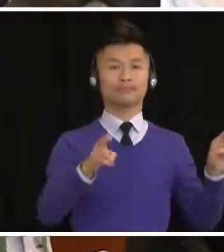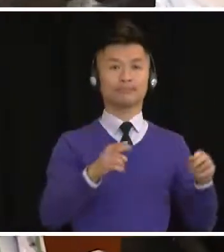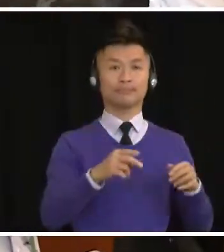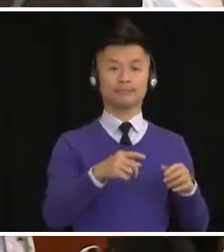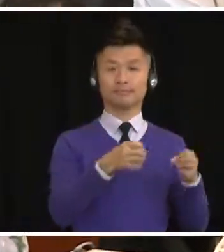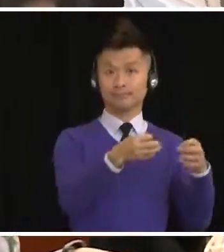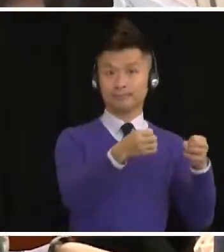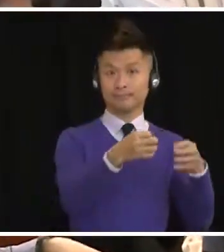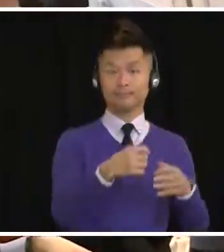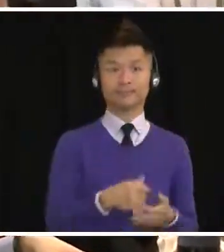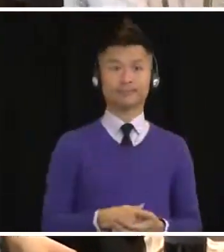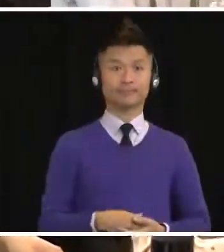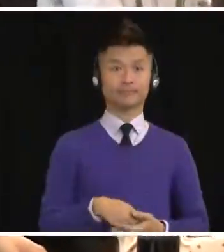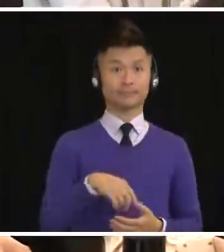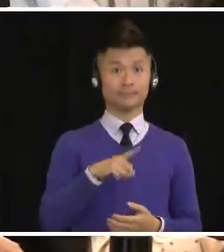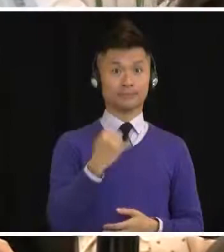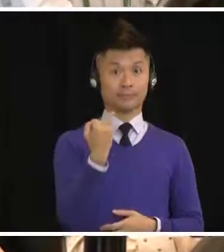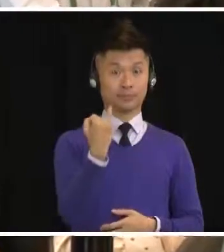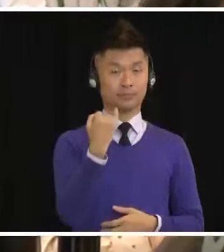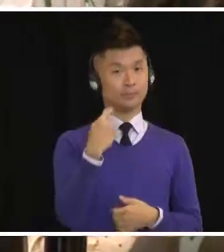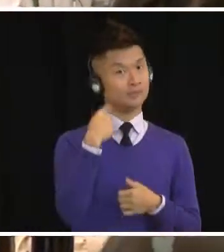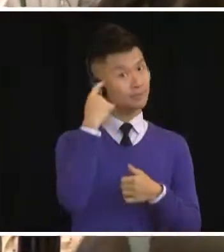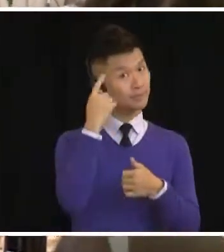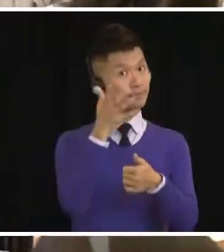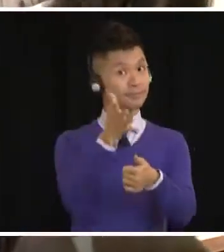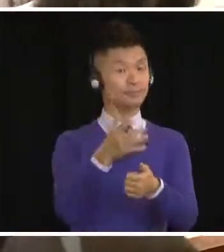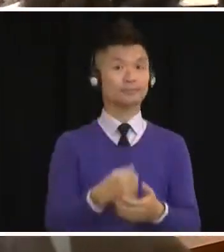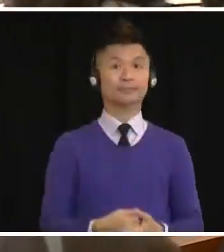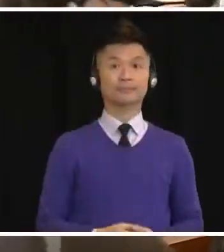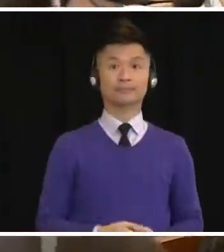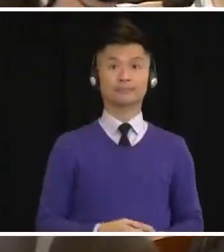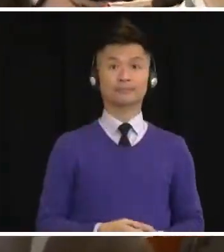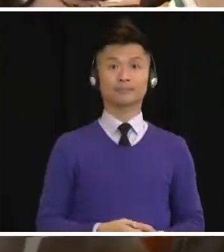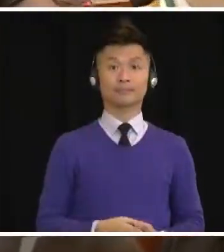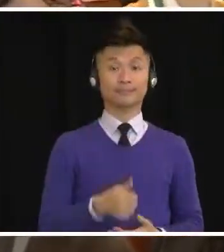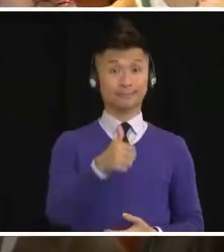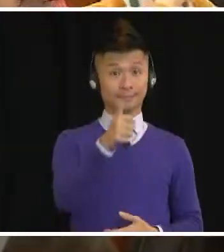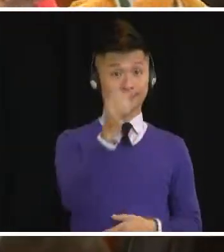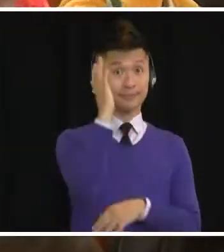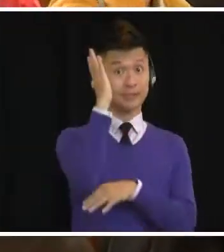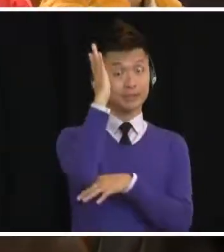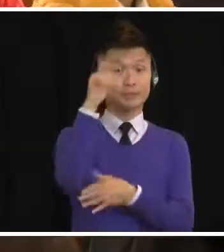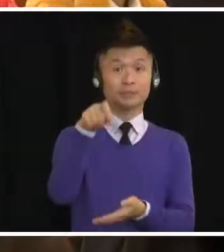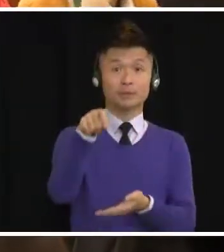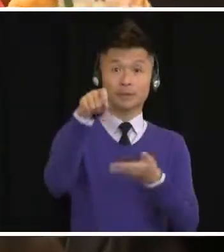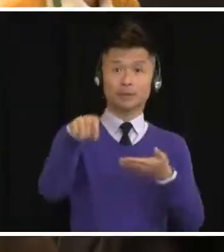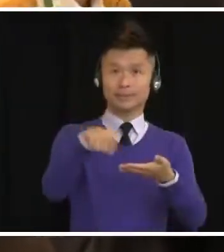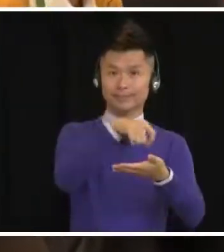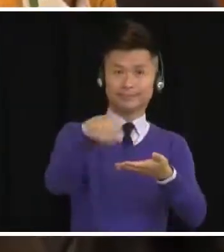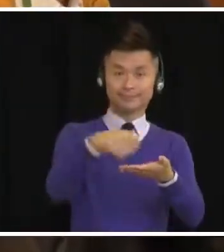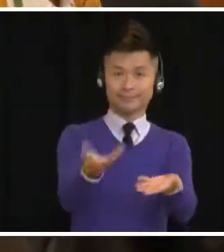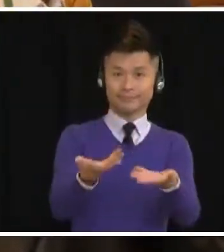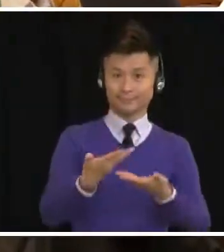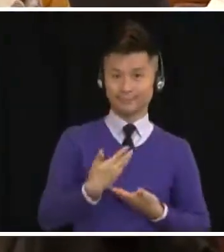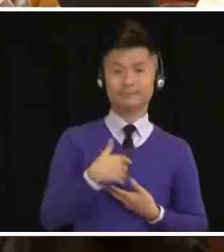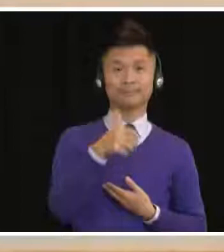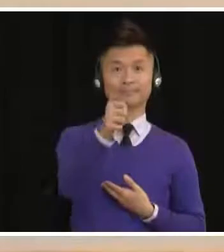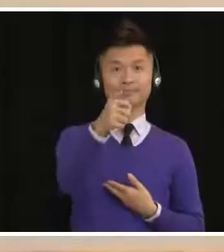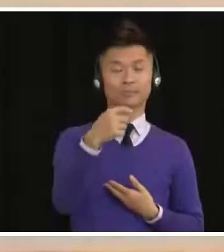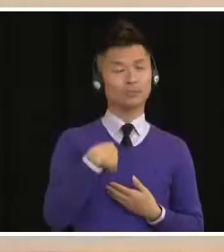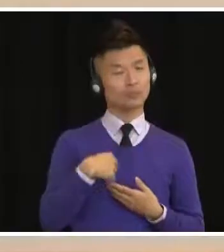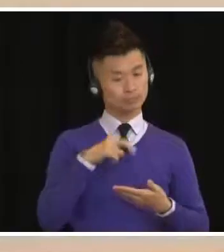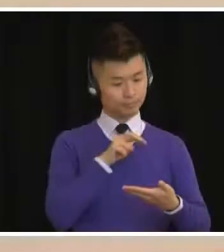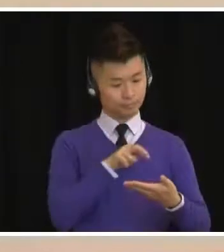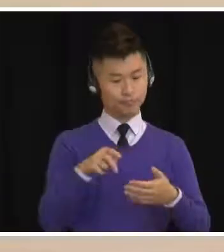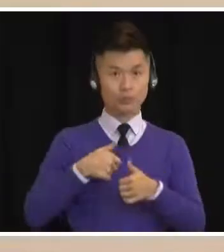Thank you for the very helpful answers to the list of issues. I have some follow-up questions in relation to